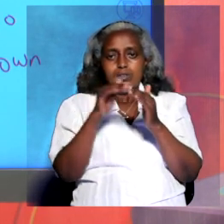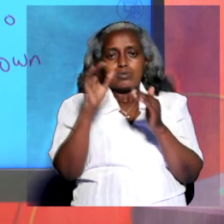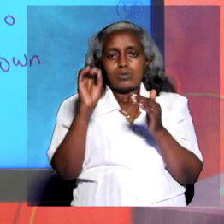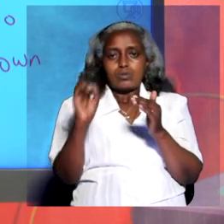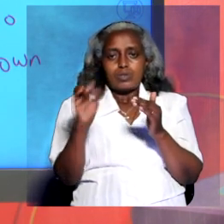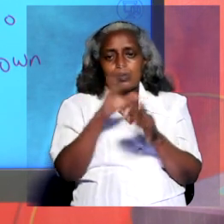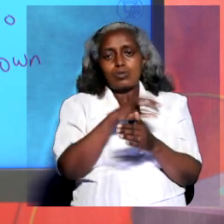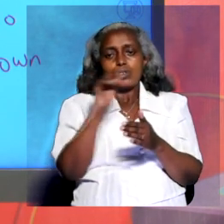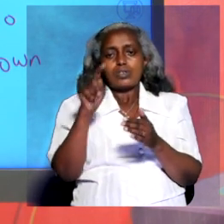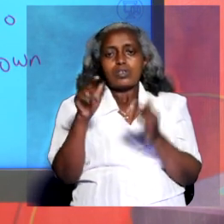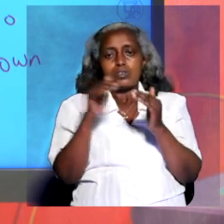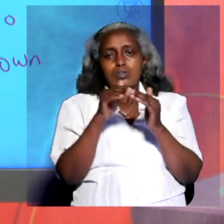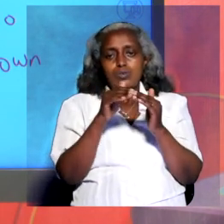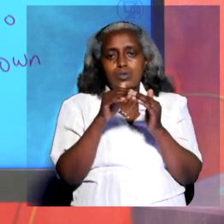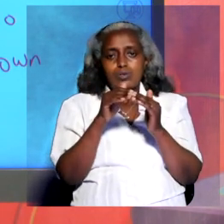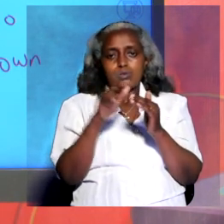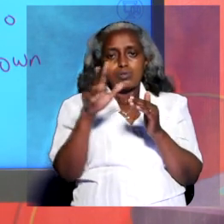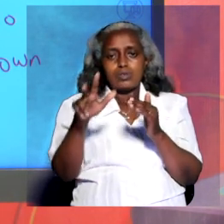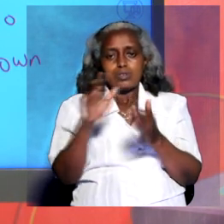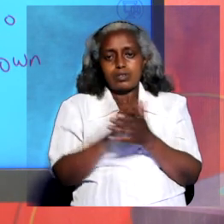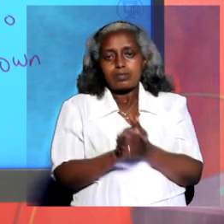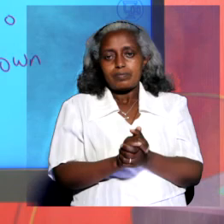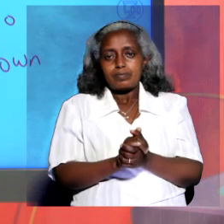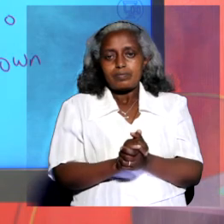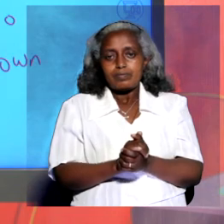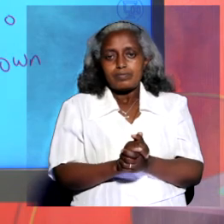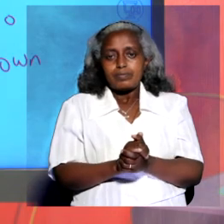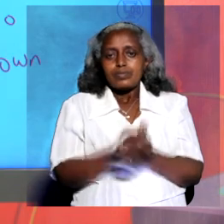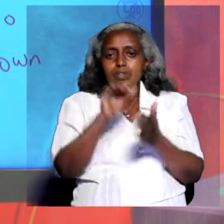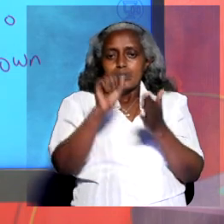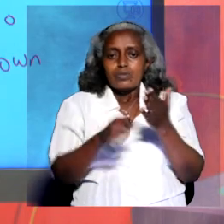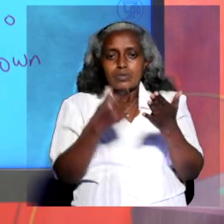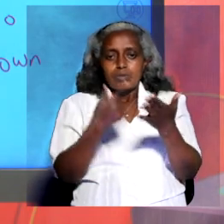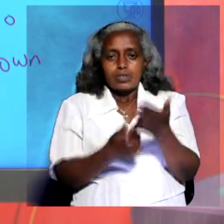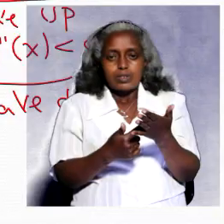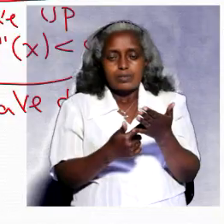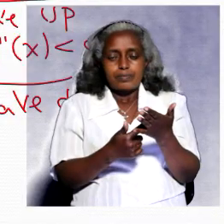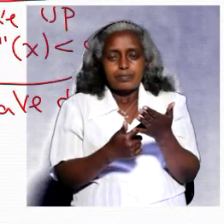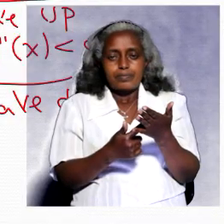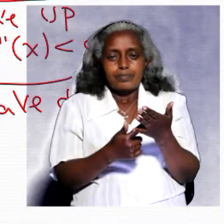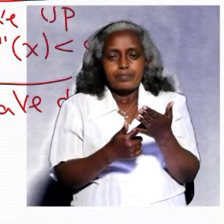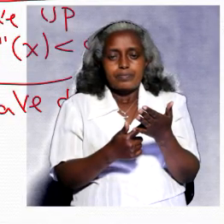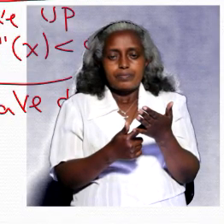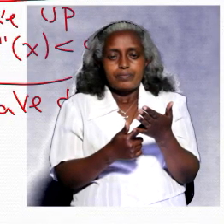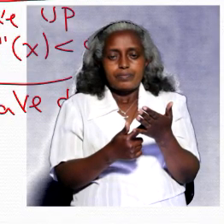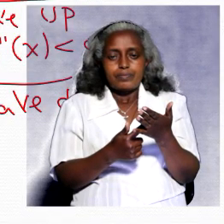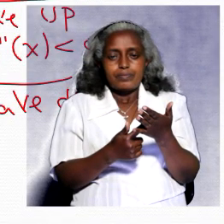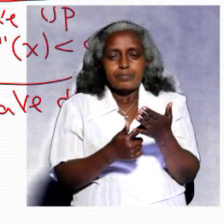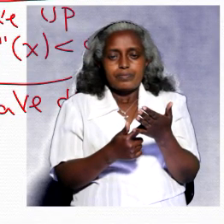0 and x equals to 3. So here,